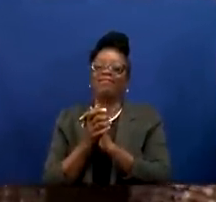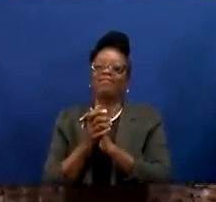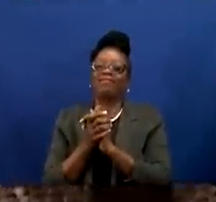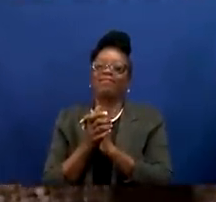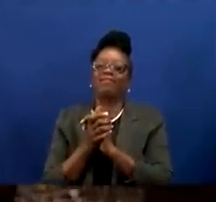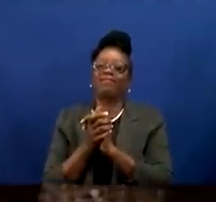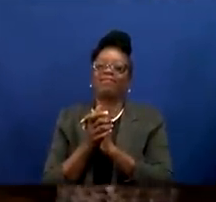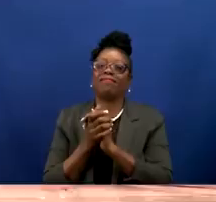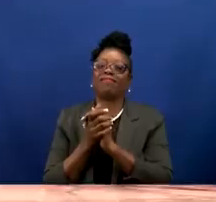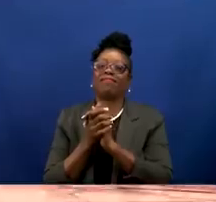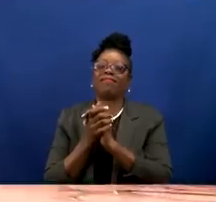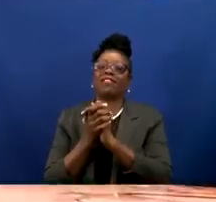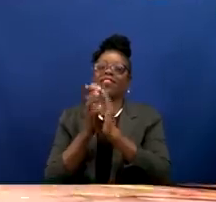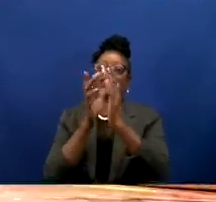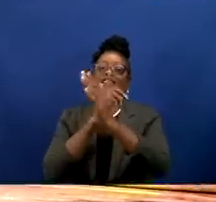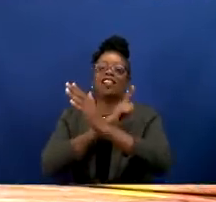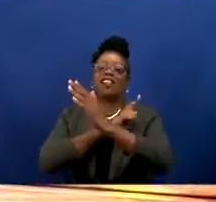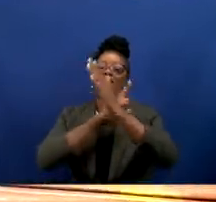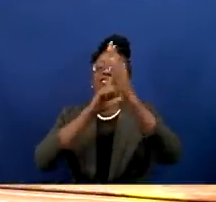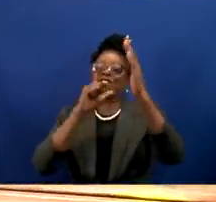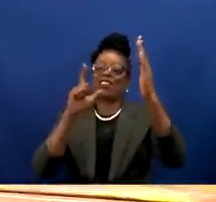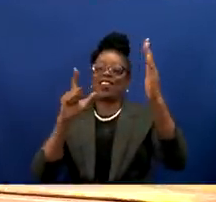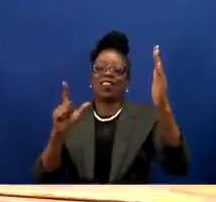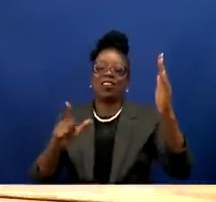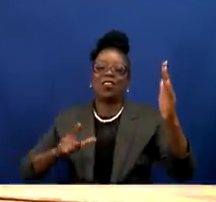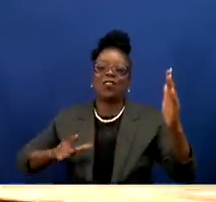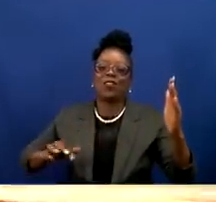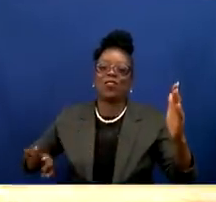you, Lord of all,